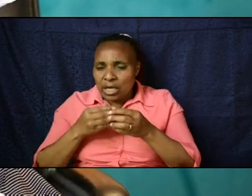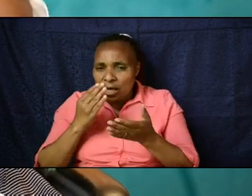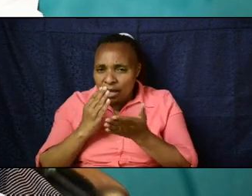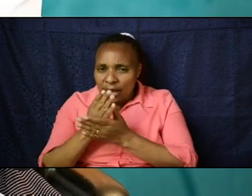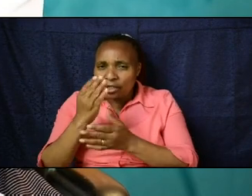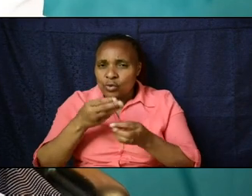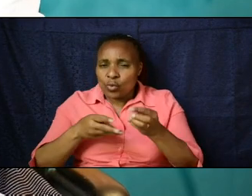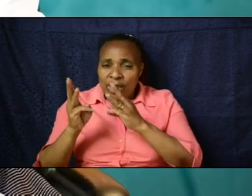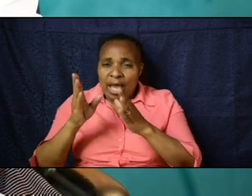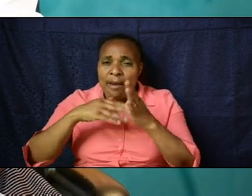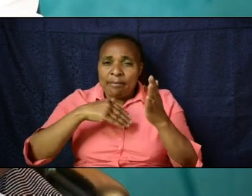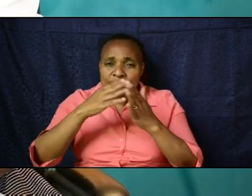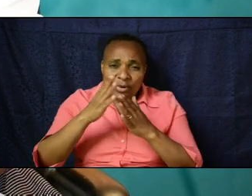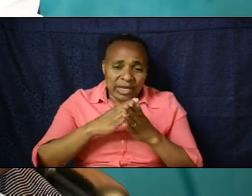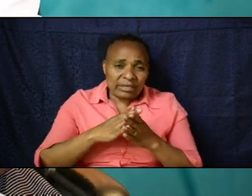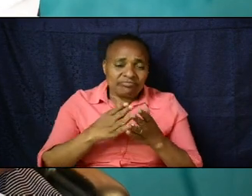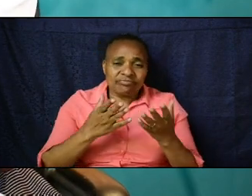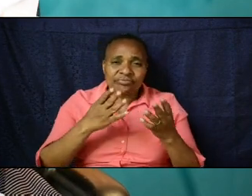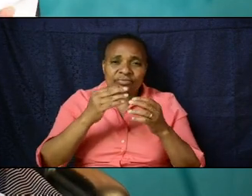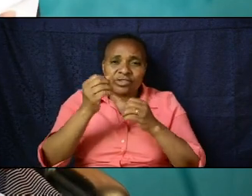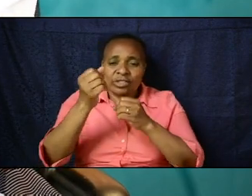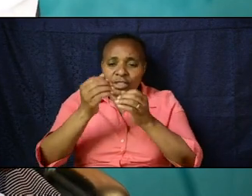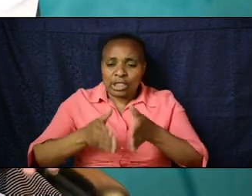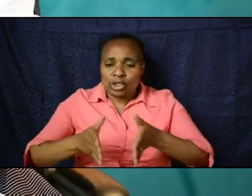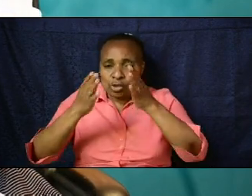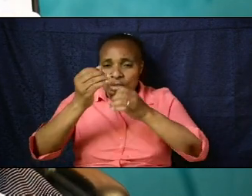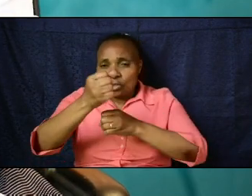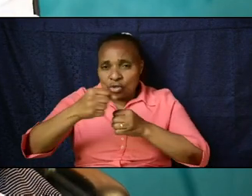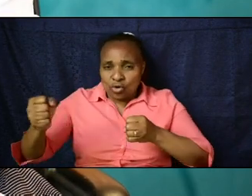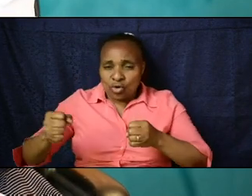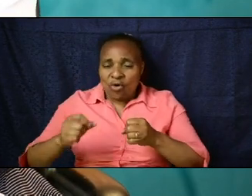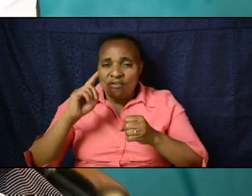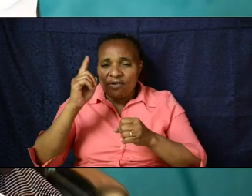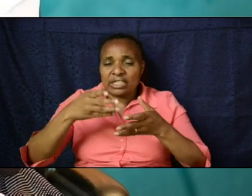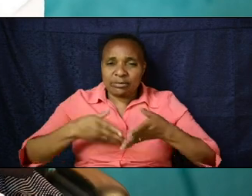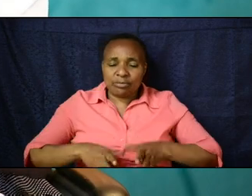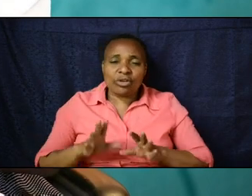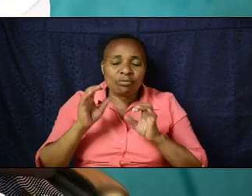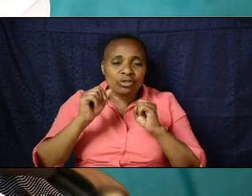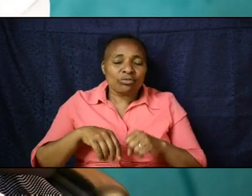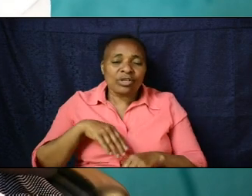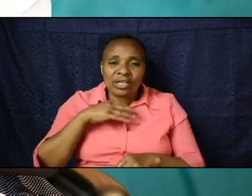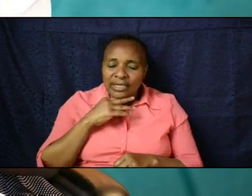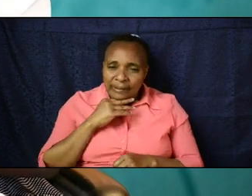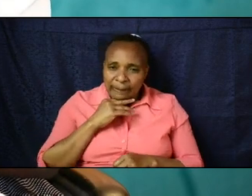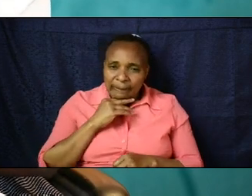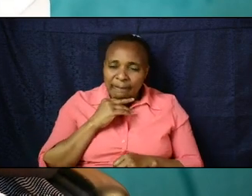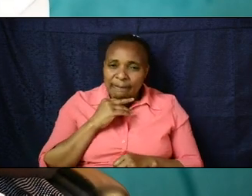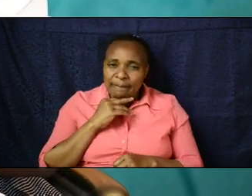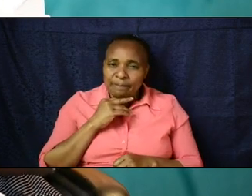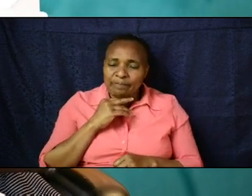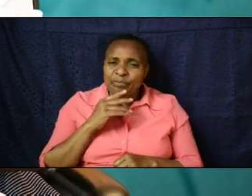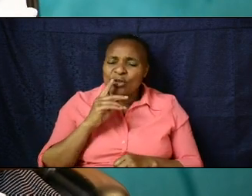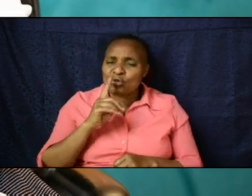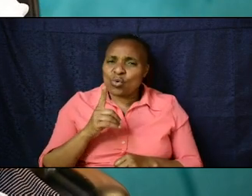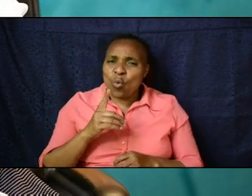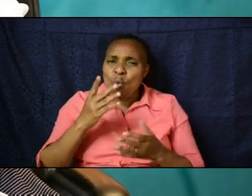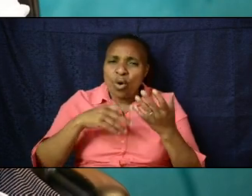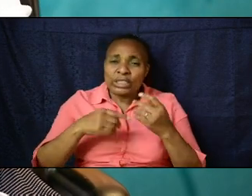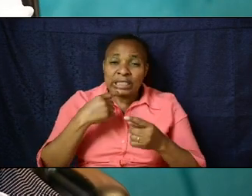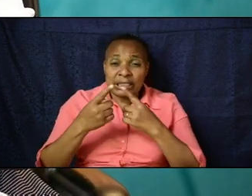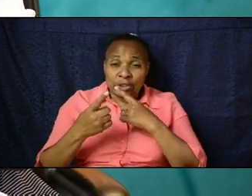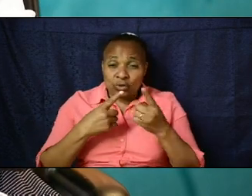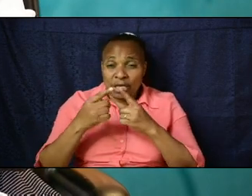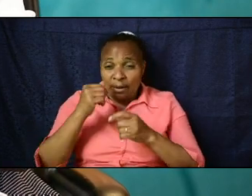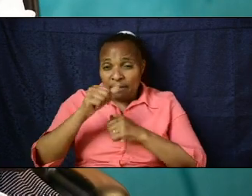failed to apply the blood on the doorposts, for example, the firstborn in that family would have died. True. Mm-hmm. So here what they're trying to say